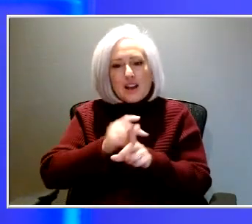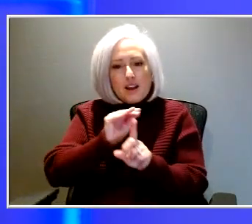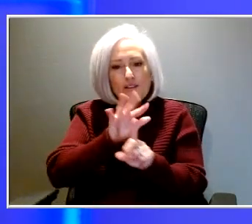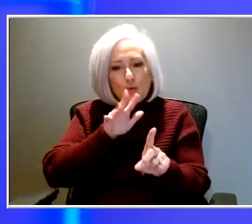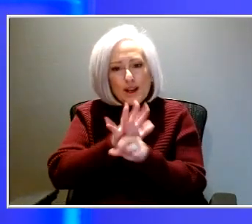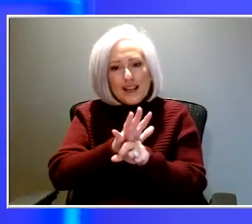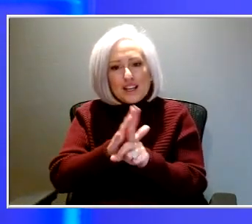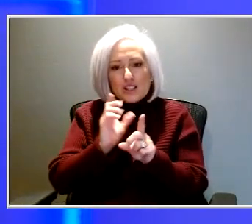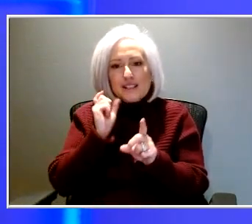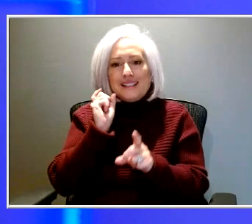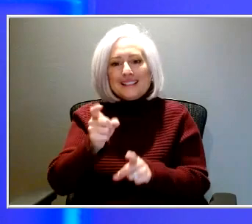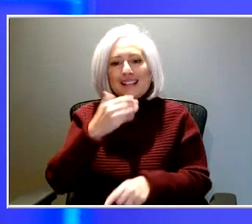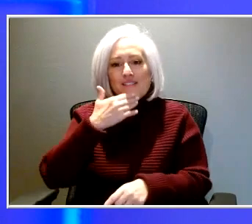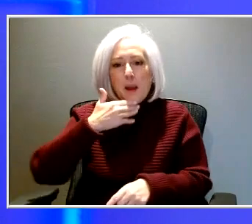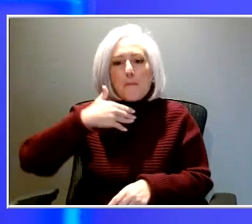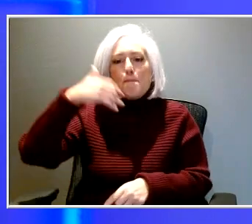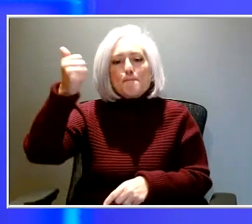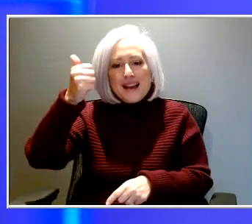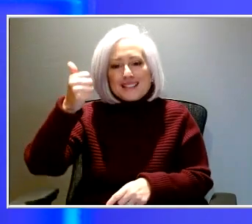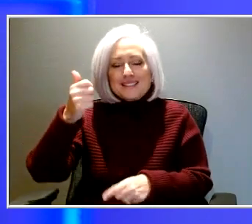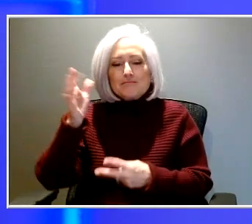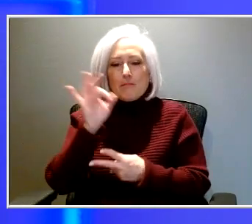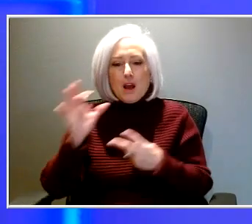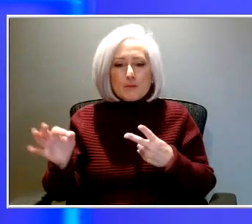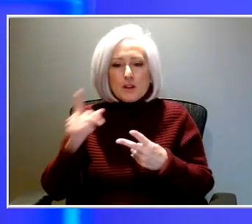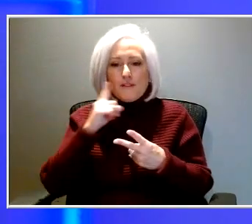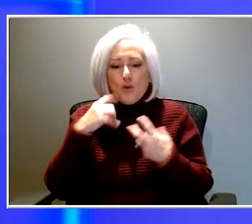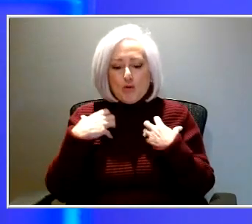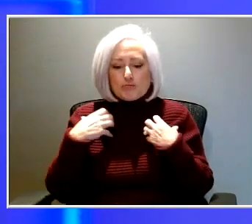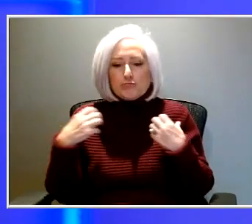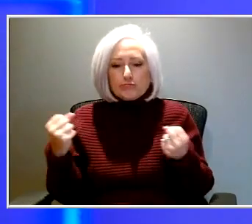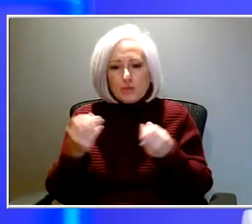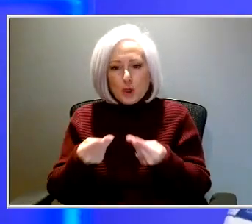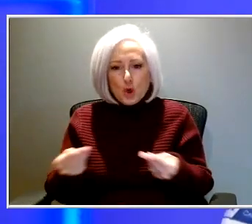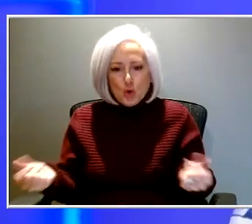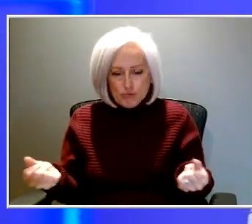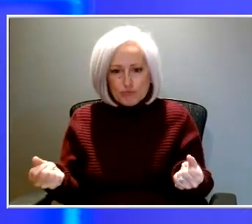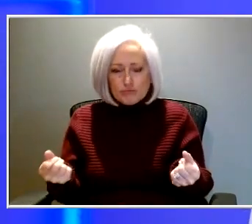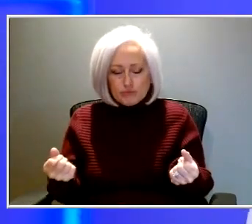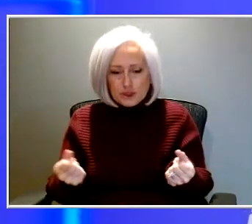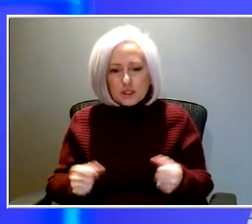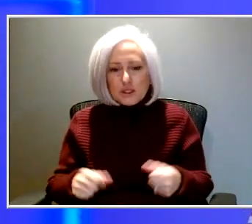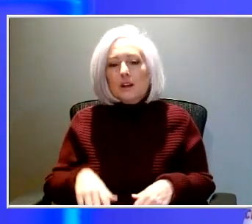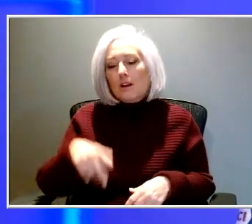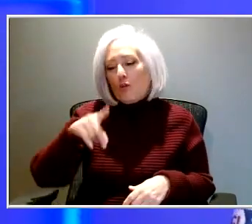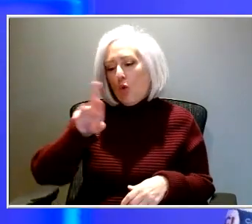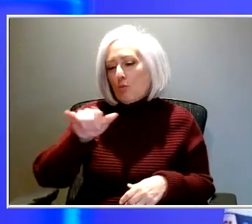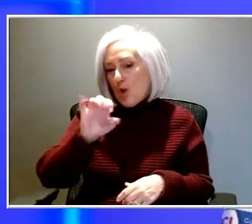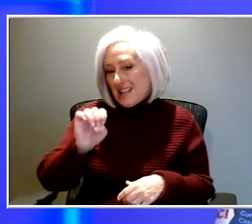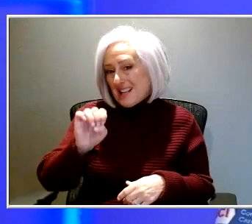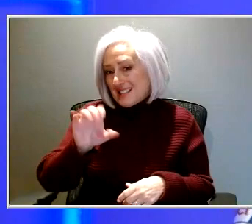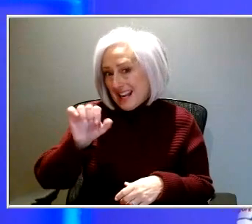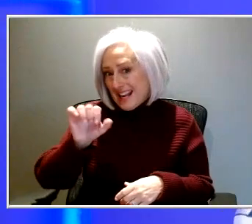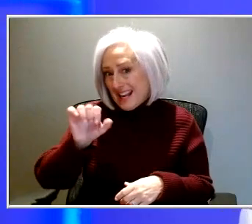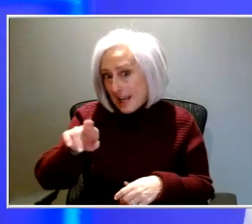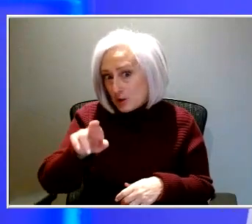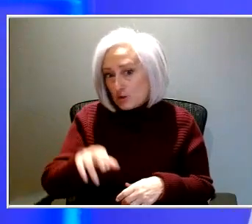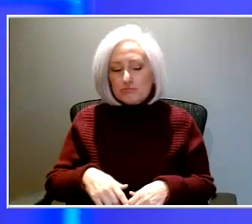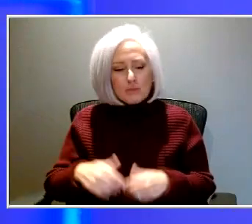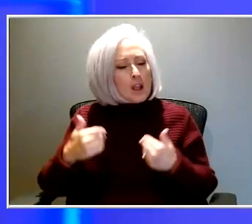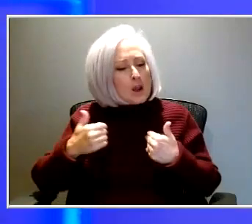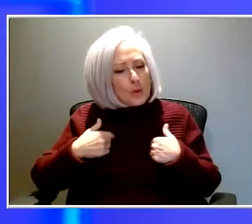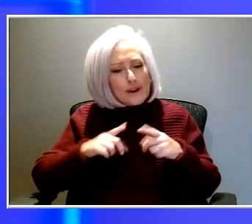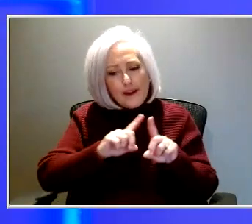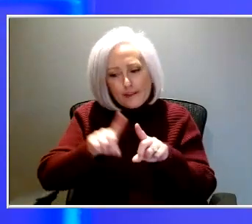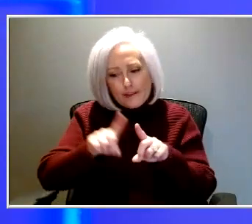best chance for cure for prostate cancer. So for example, there's been clinical trials that have compared, for patients with,